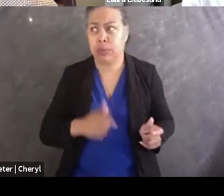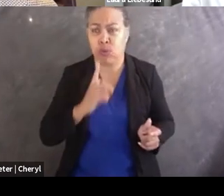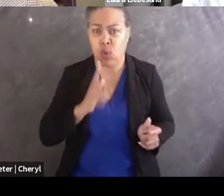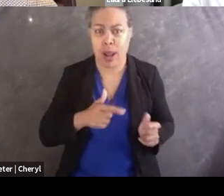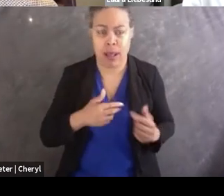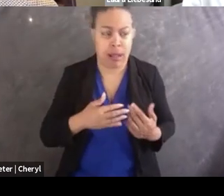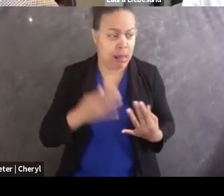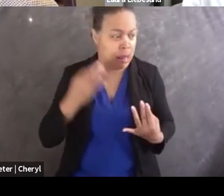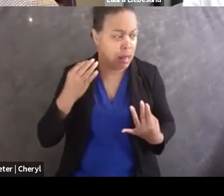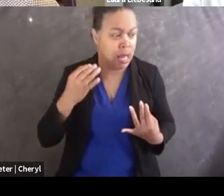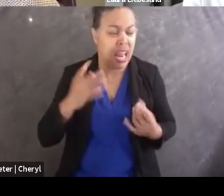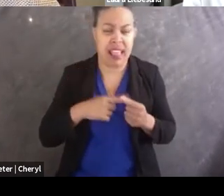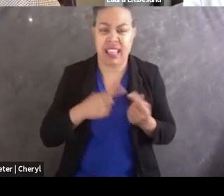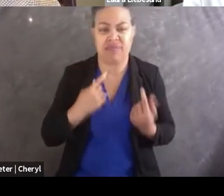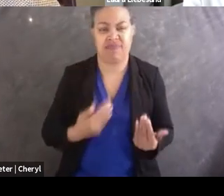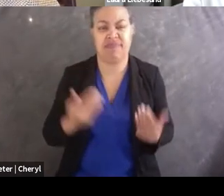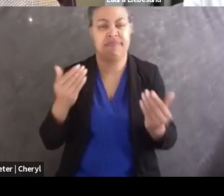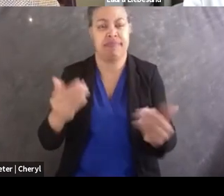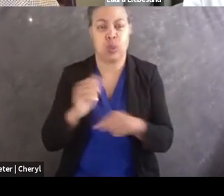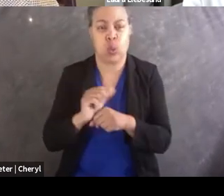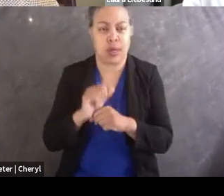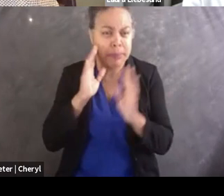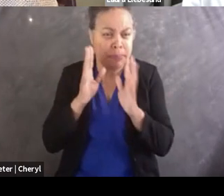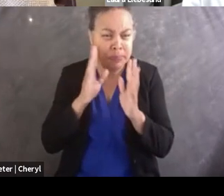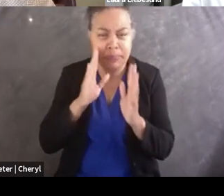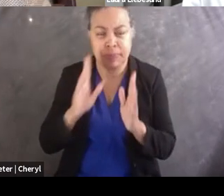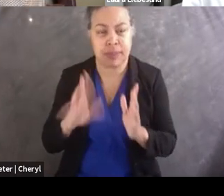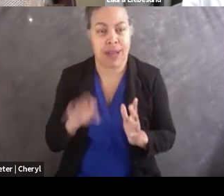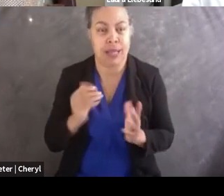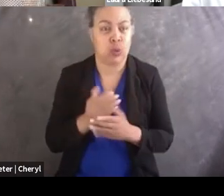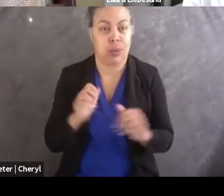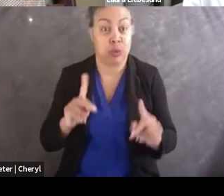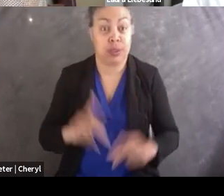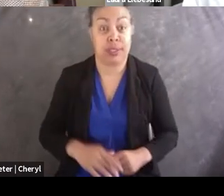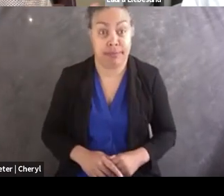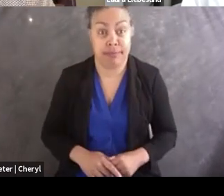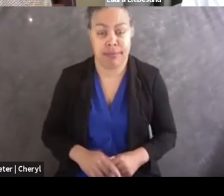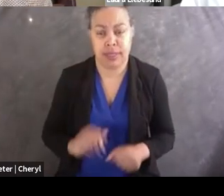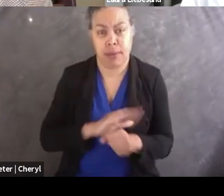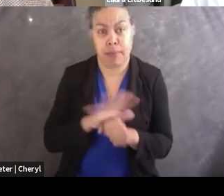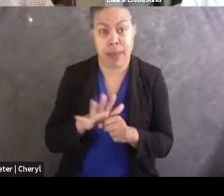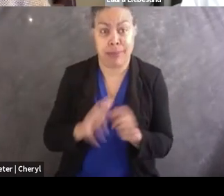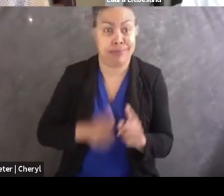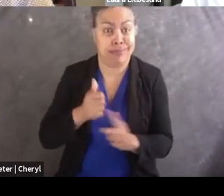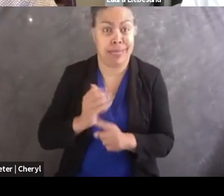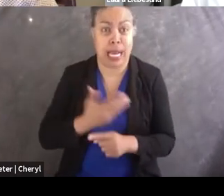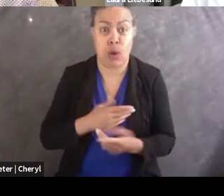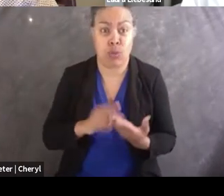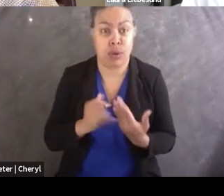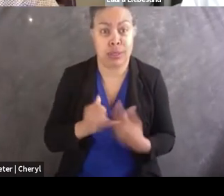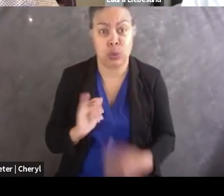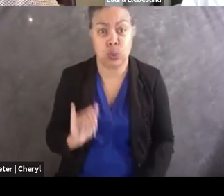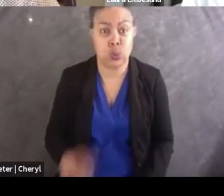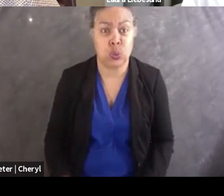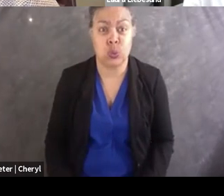of them went, you know, went to work and finding what would be the next opportunity. The pandemic was something that affected our project. You know, we